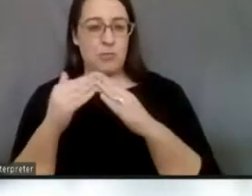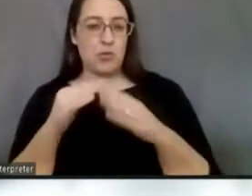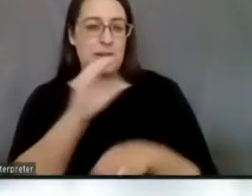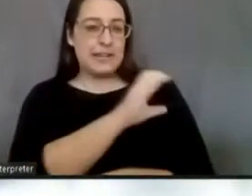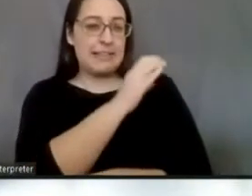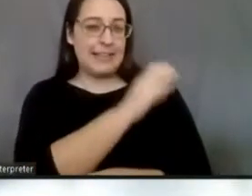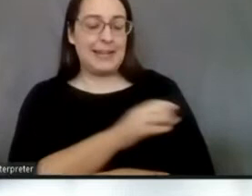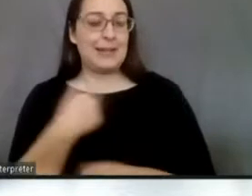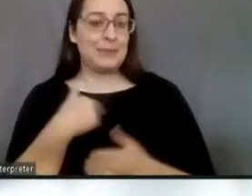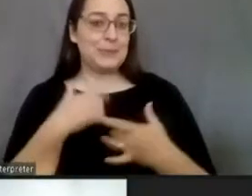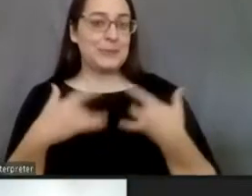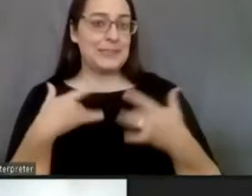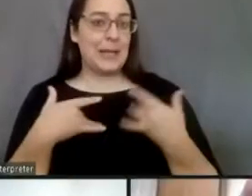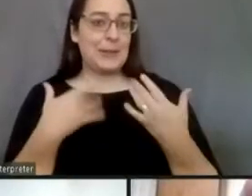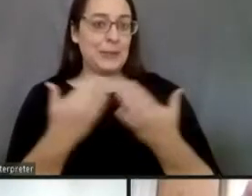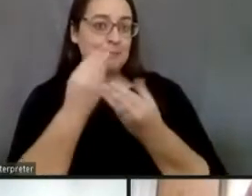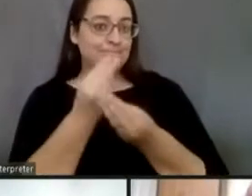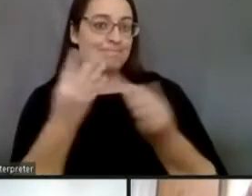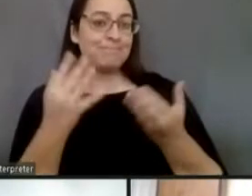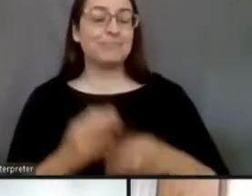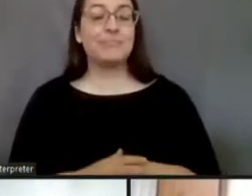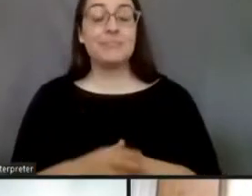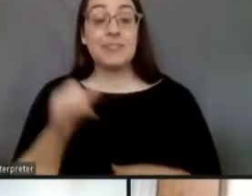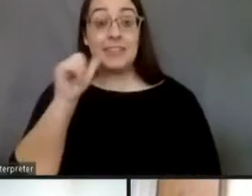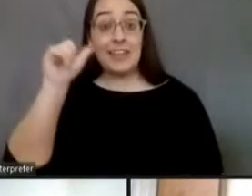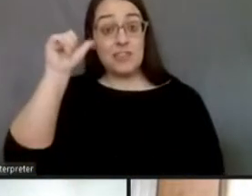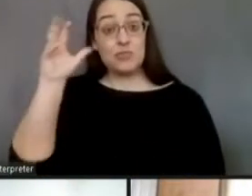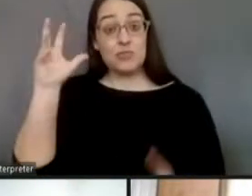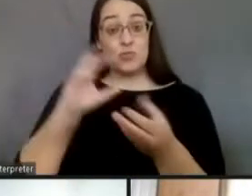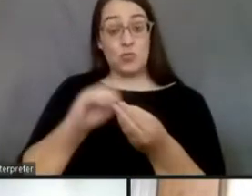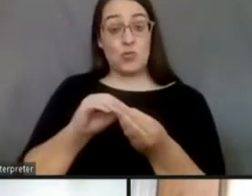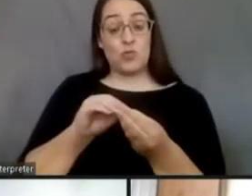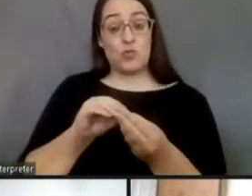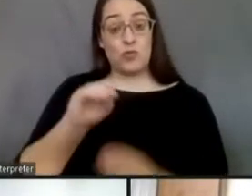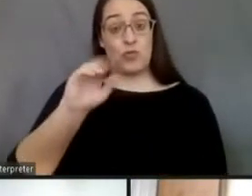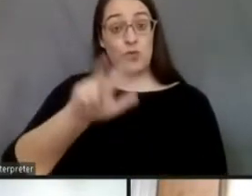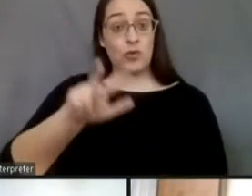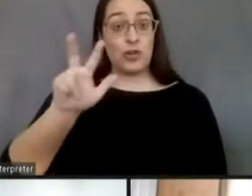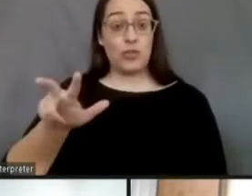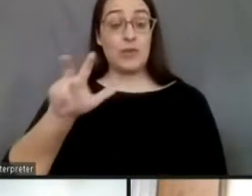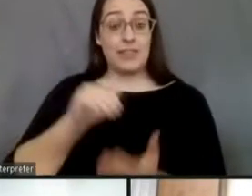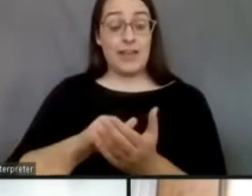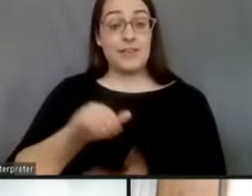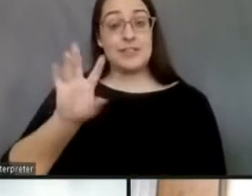that's very exciting for us. As of yesterday, there were a total of